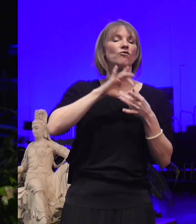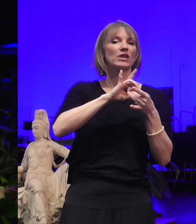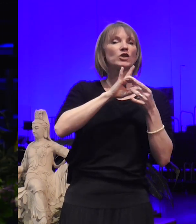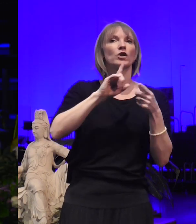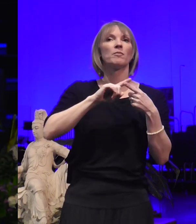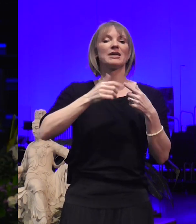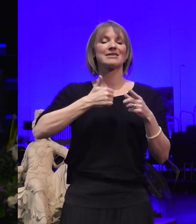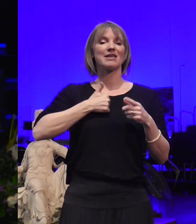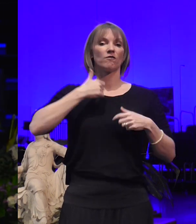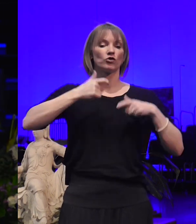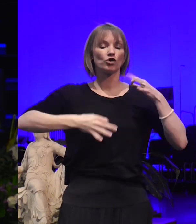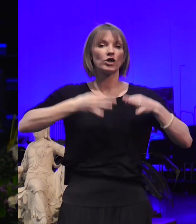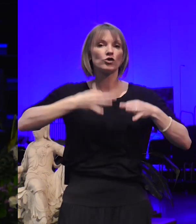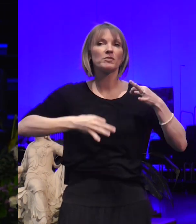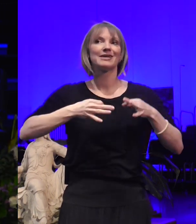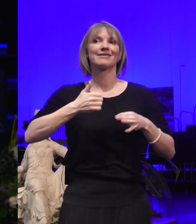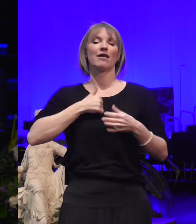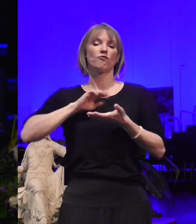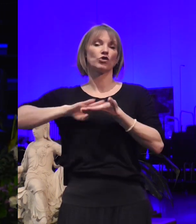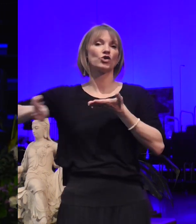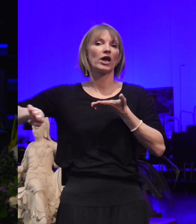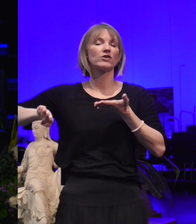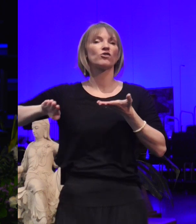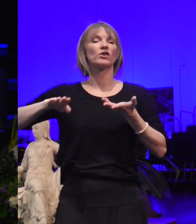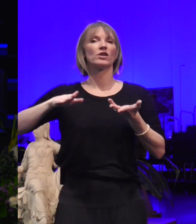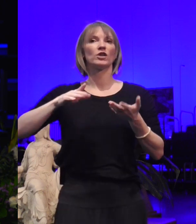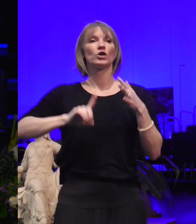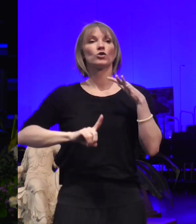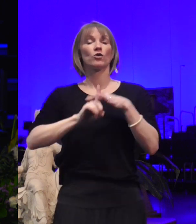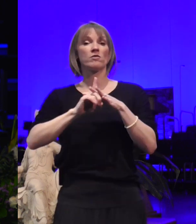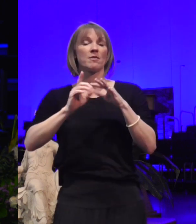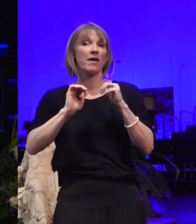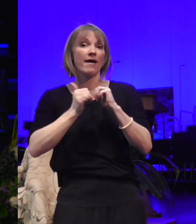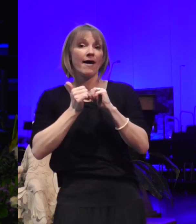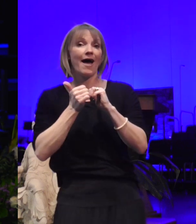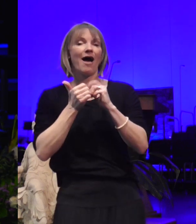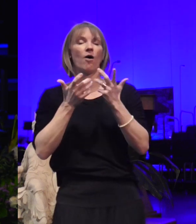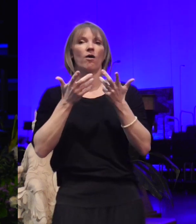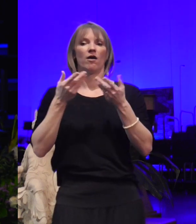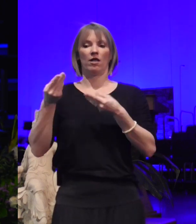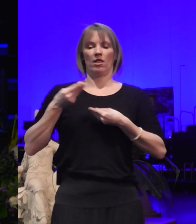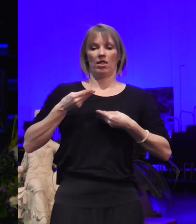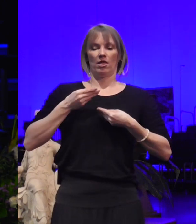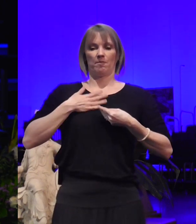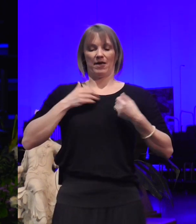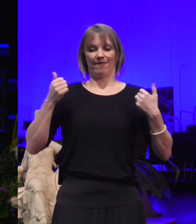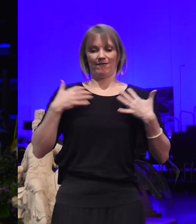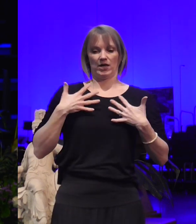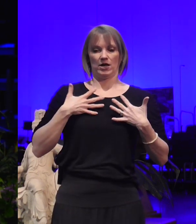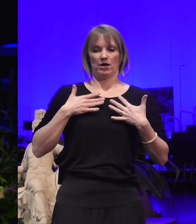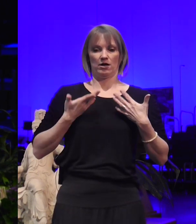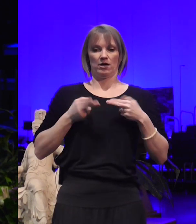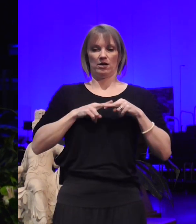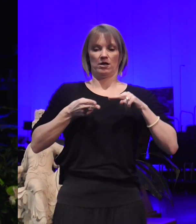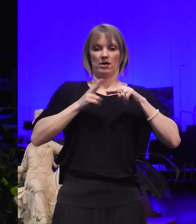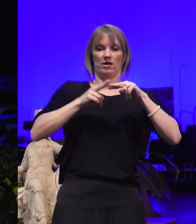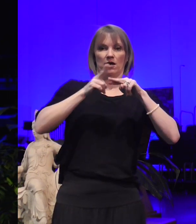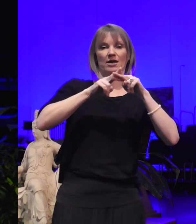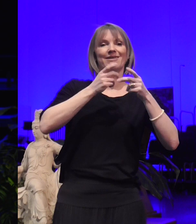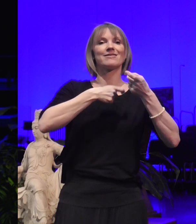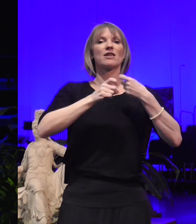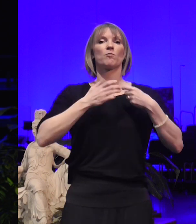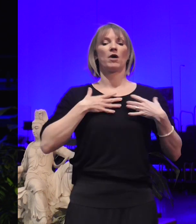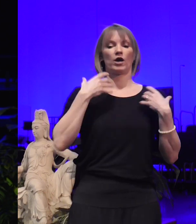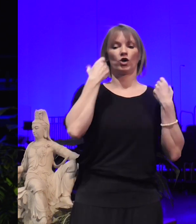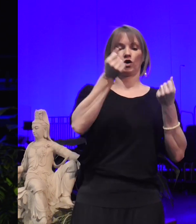self-judgment and self-rejection. It shows up in feeding into that fear instead of embodying that